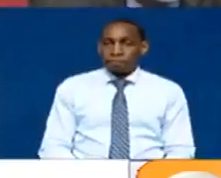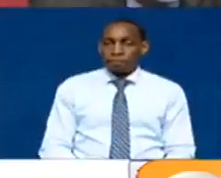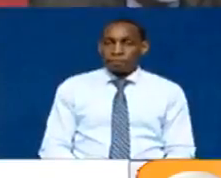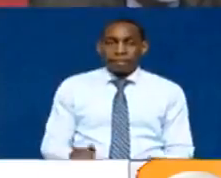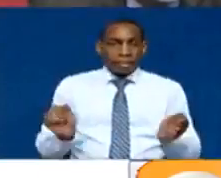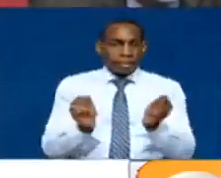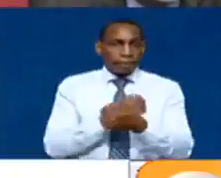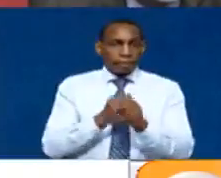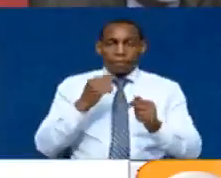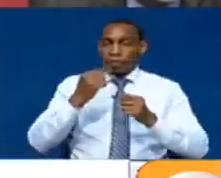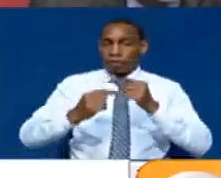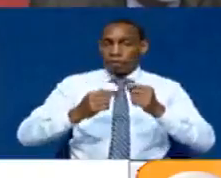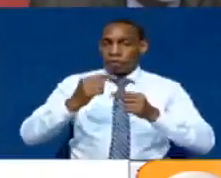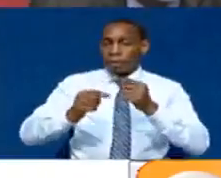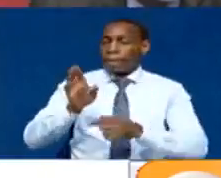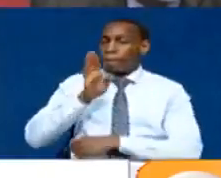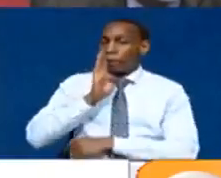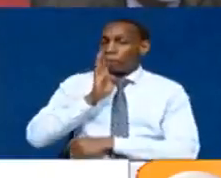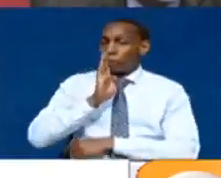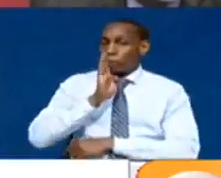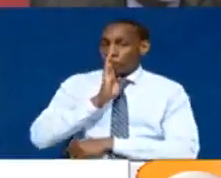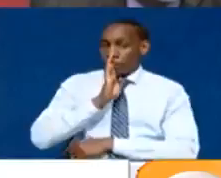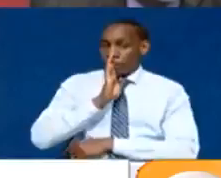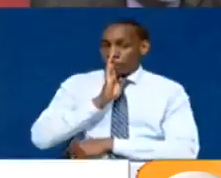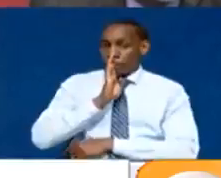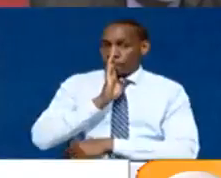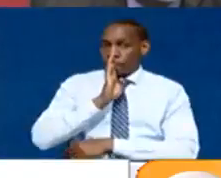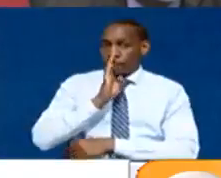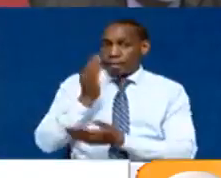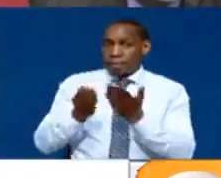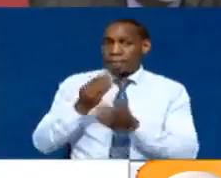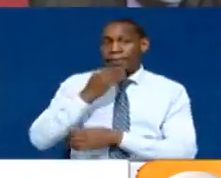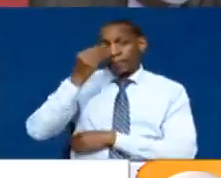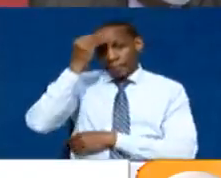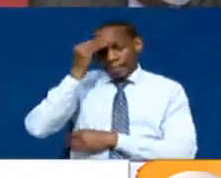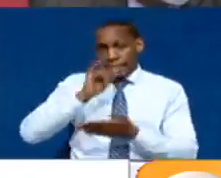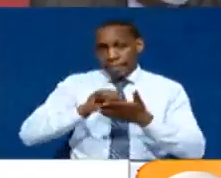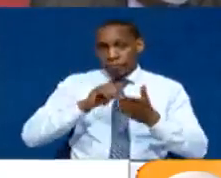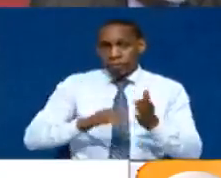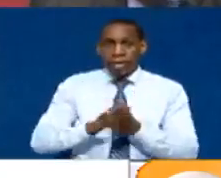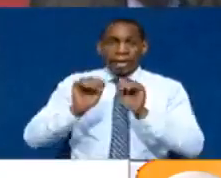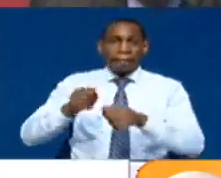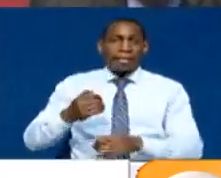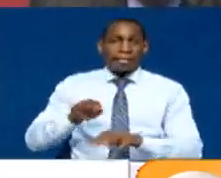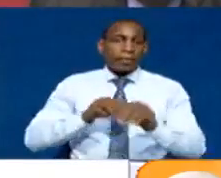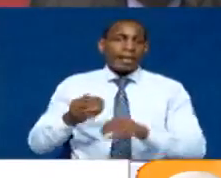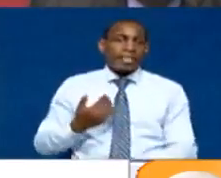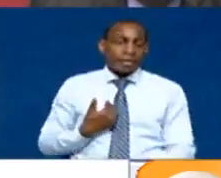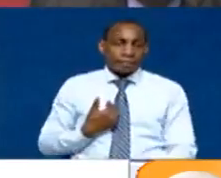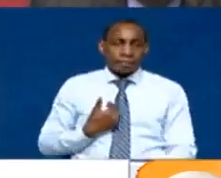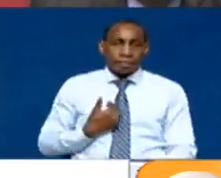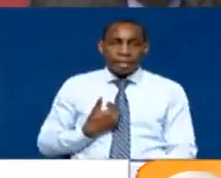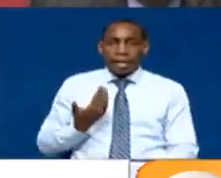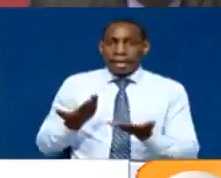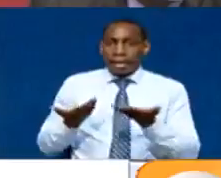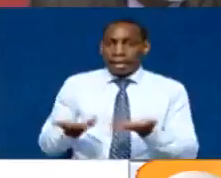We cannot continue to borrow or to pretend that we have the ability to manage. We